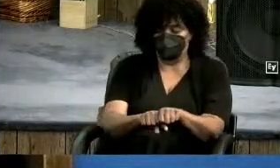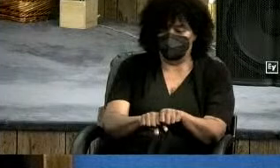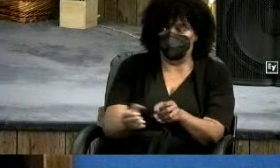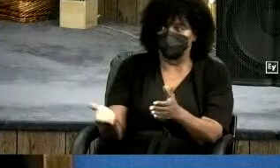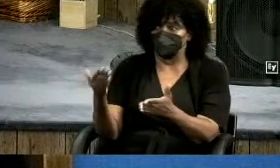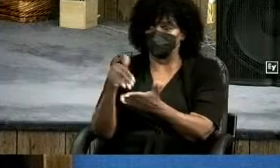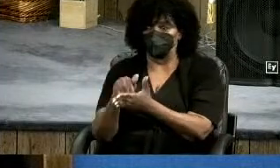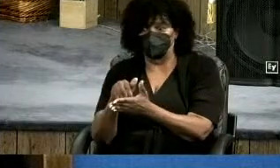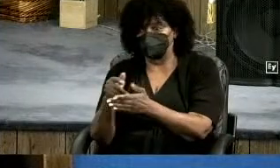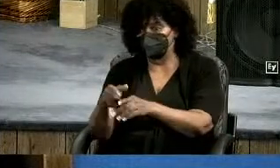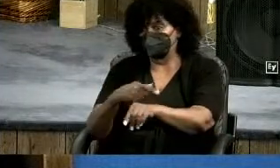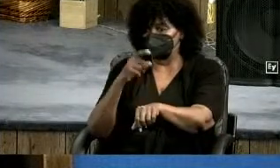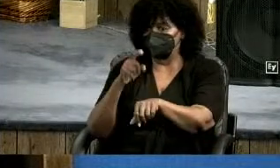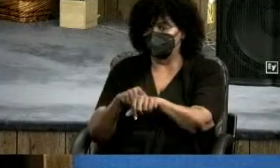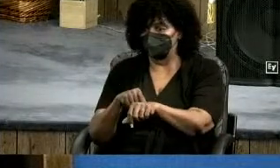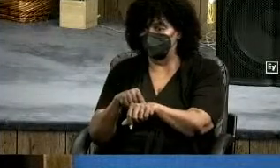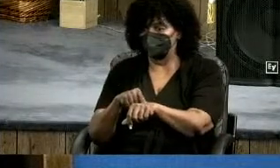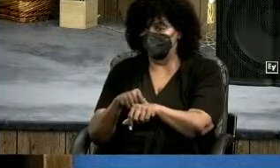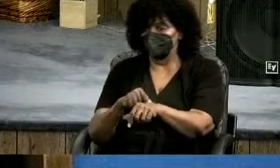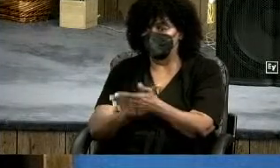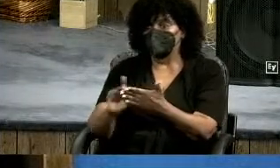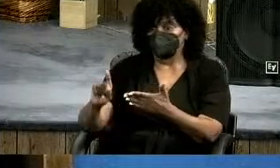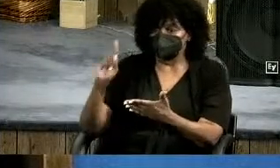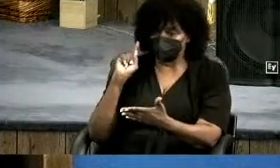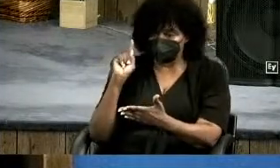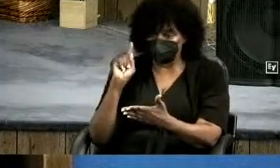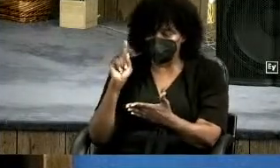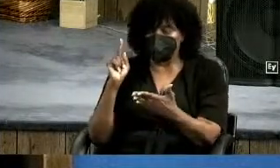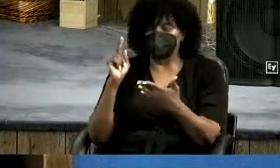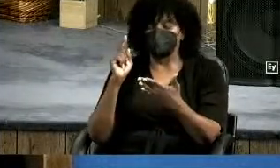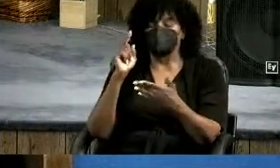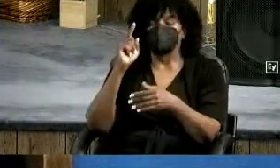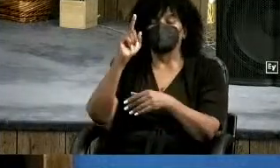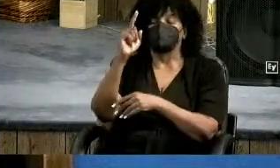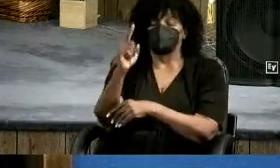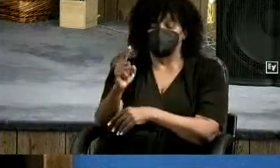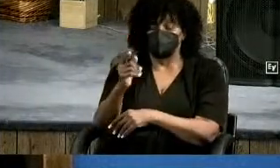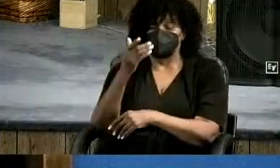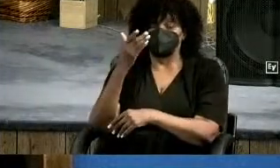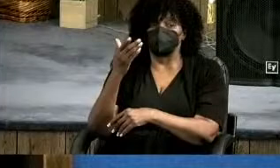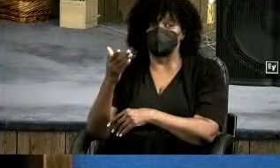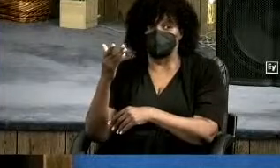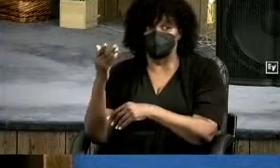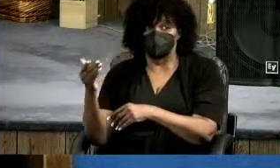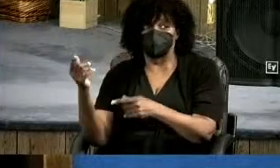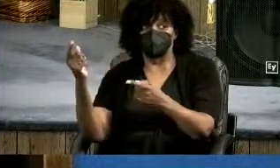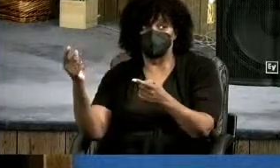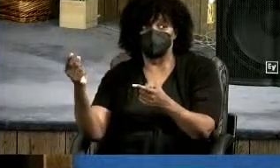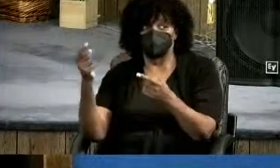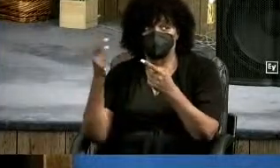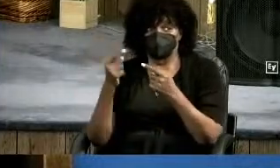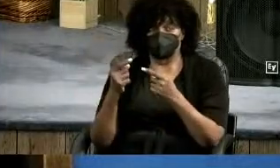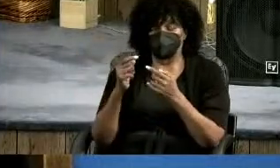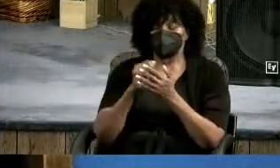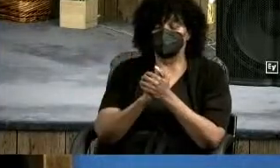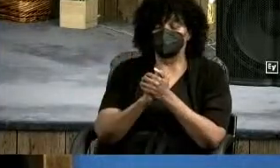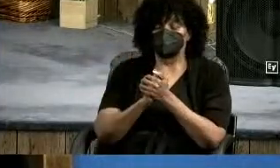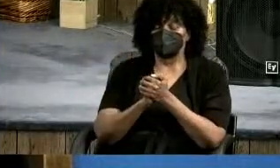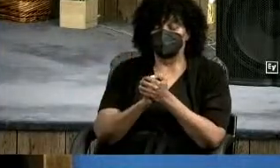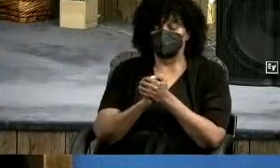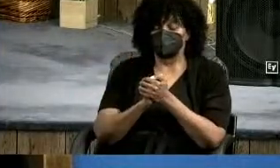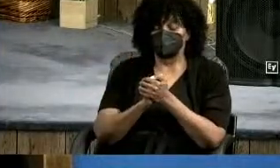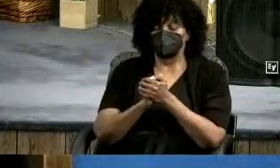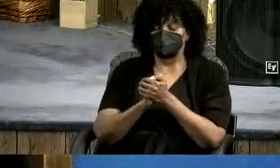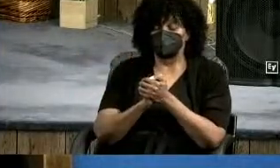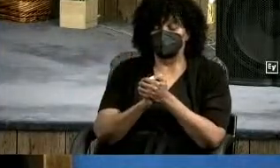today. It don't take long to tell you this one thing. As the praise team returns, they're going to usher us into communion. It says,